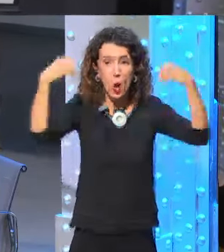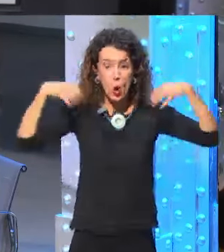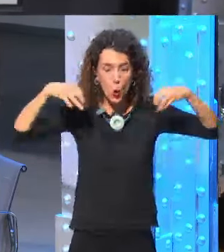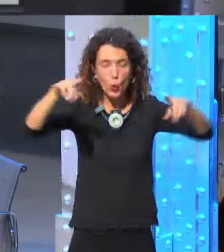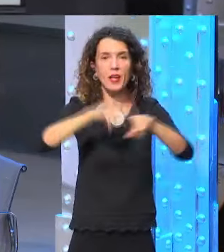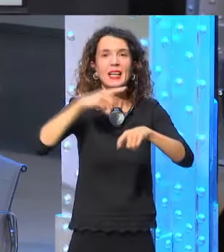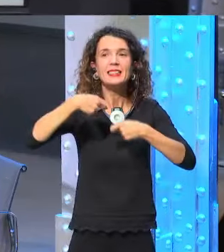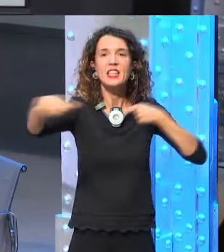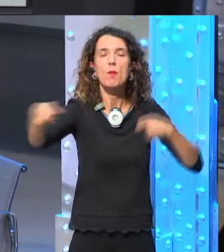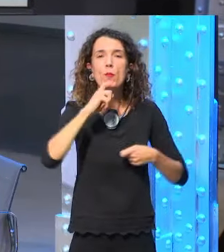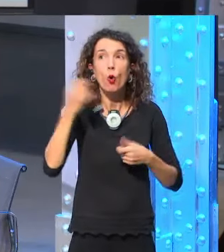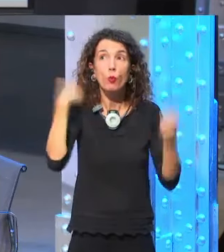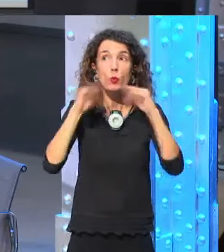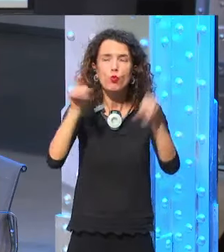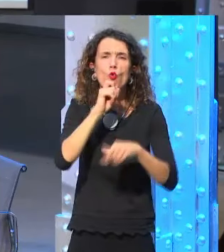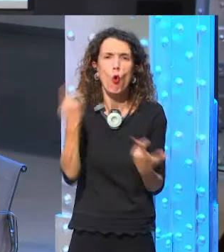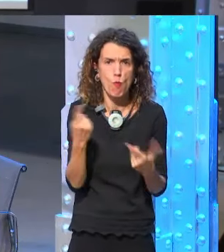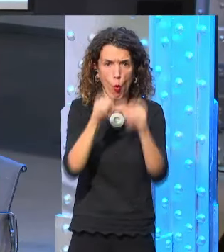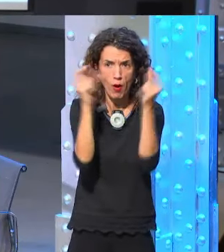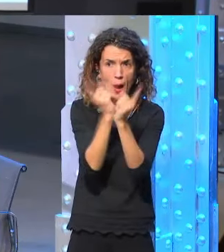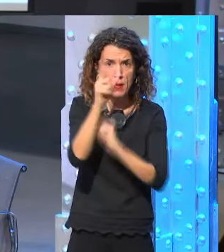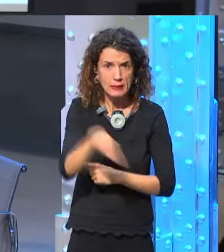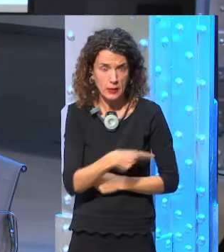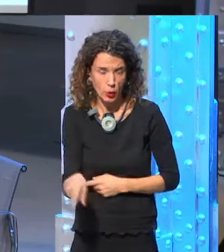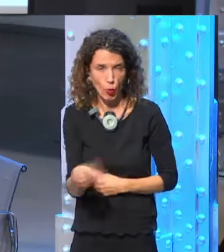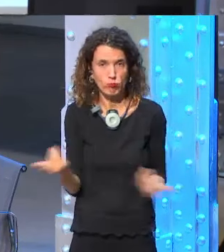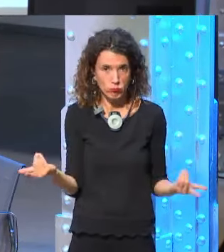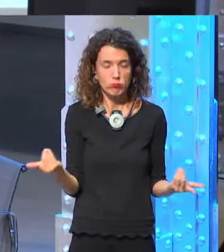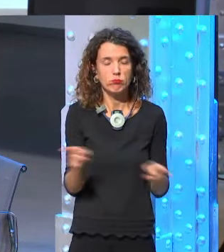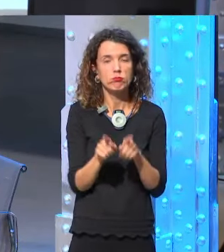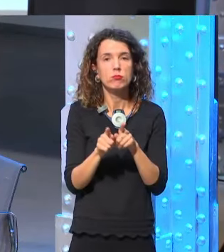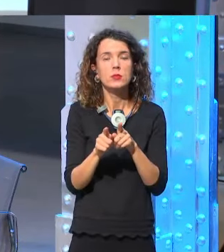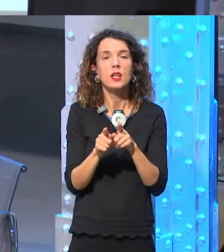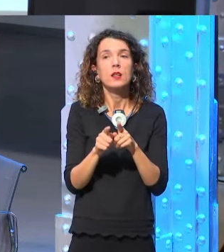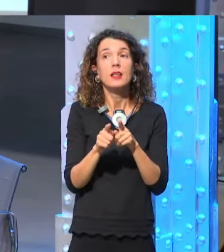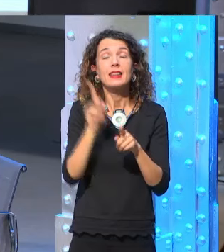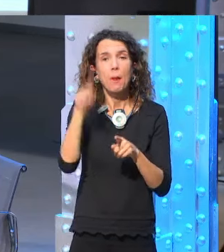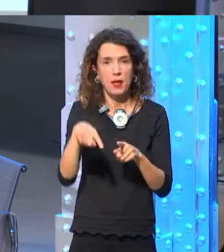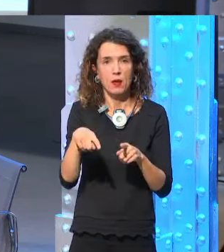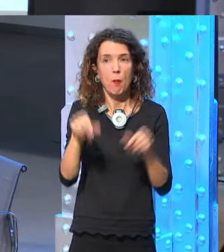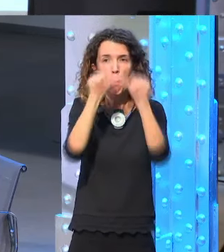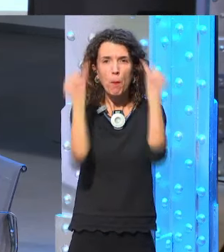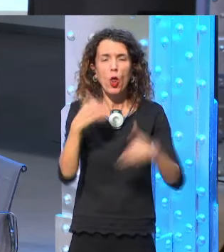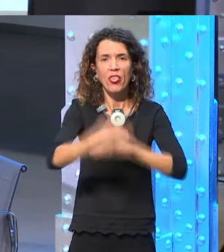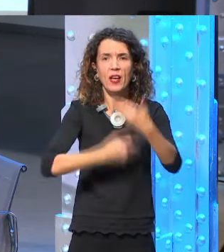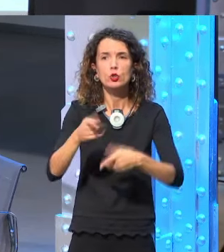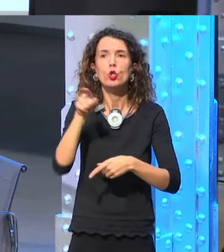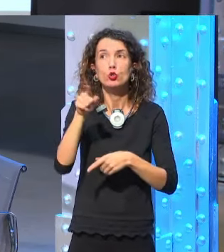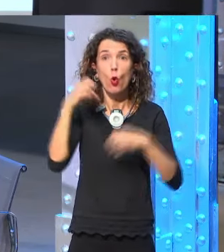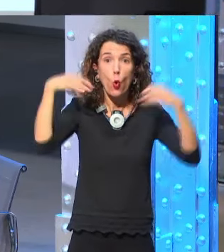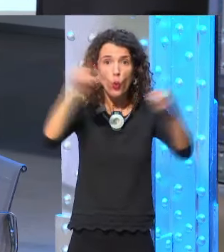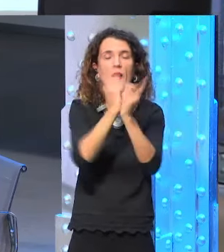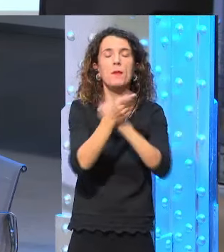the procedural dimension of how something can change was part of the design agency. Unfortunately, this project caused a bit